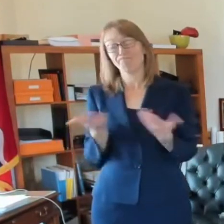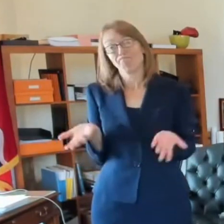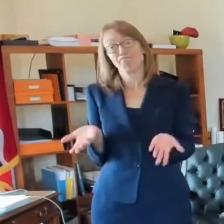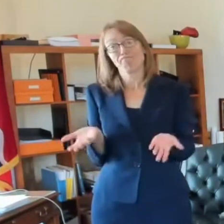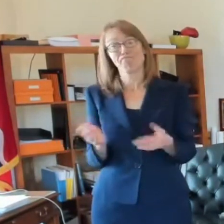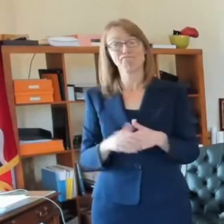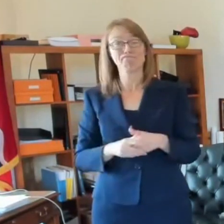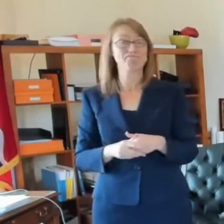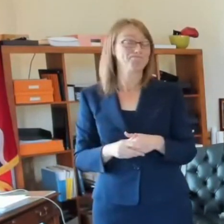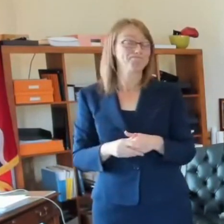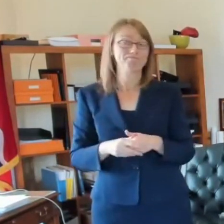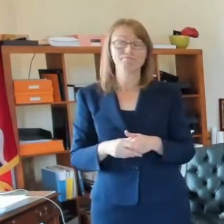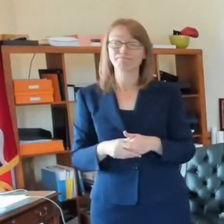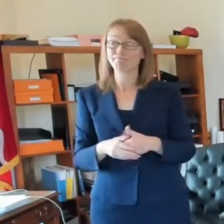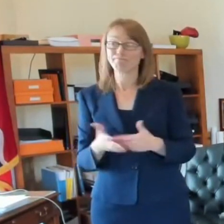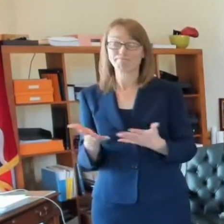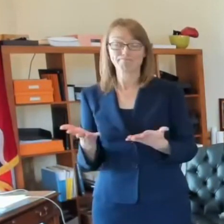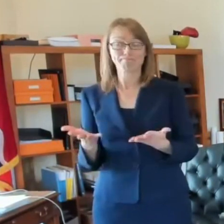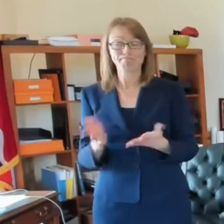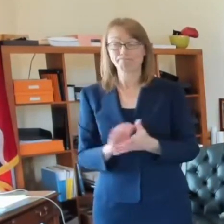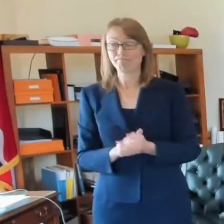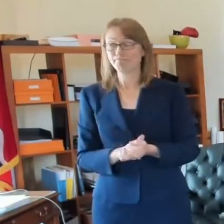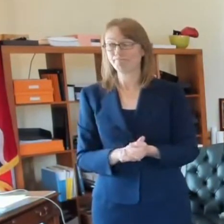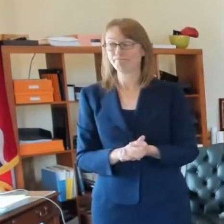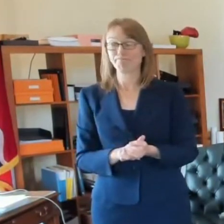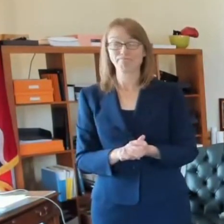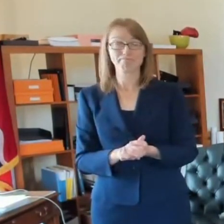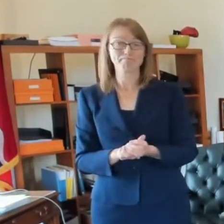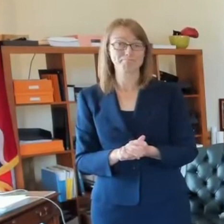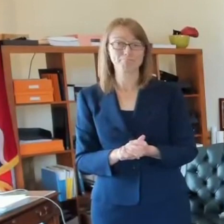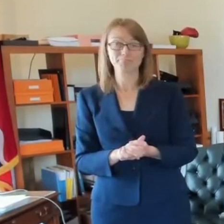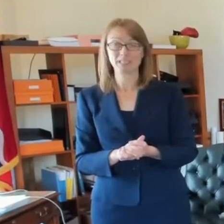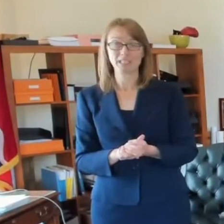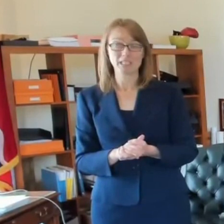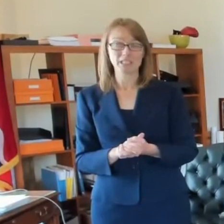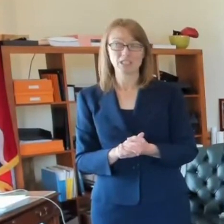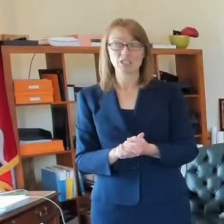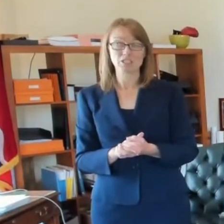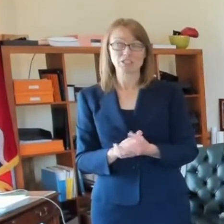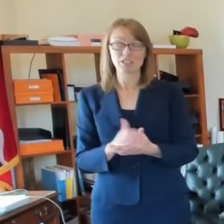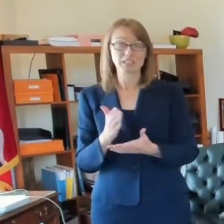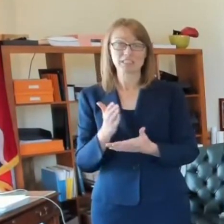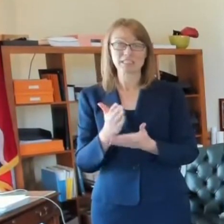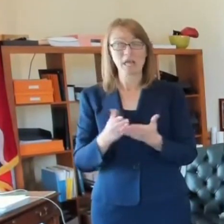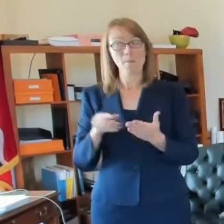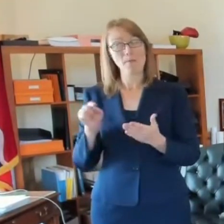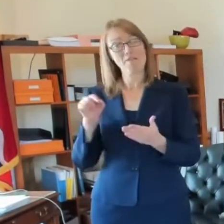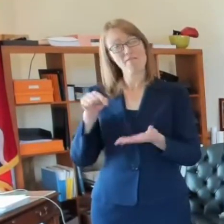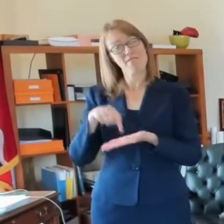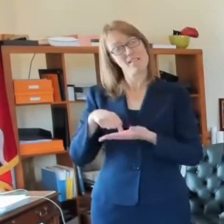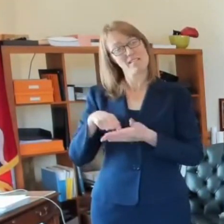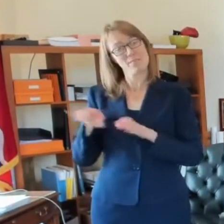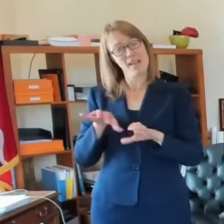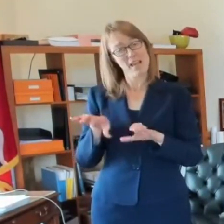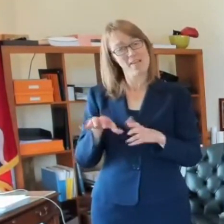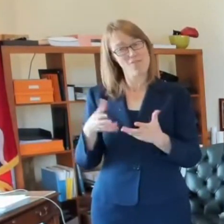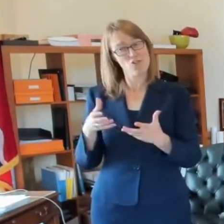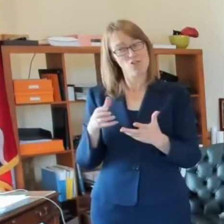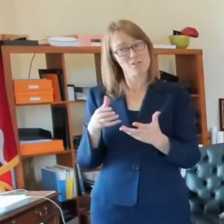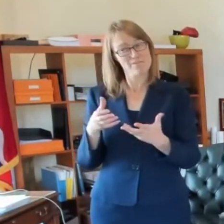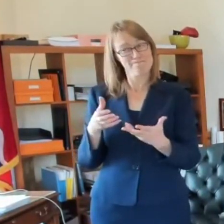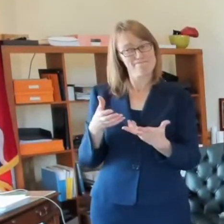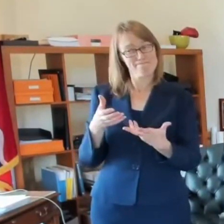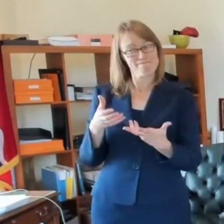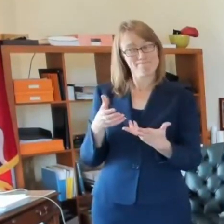consequences have not been, there haven't been as many consequences for some of this behavior. So I think it's really a whole combination